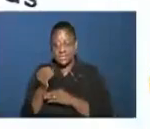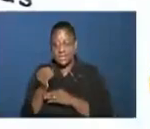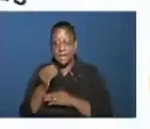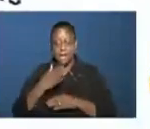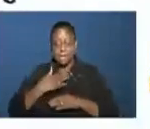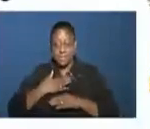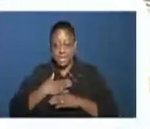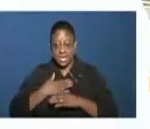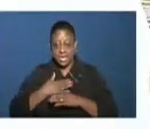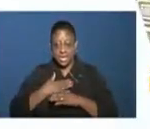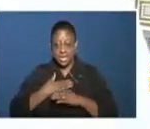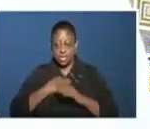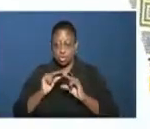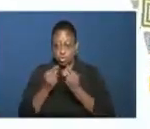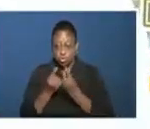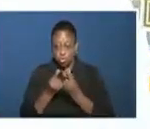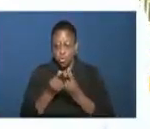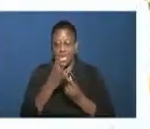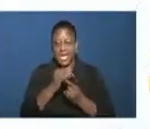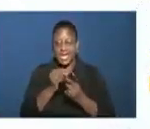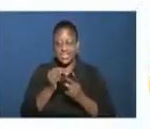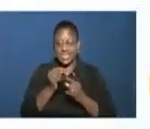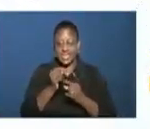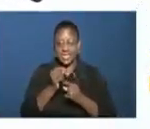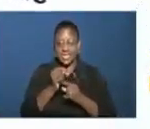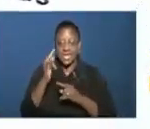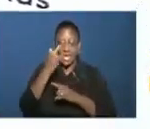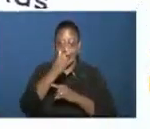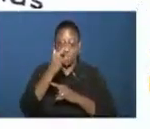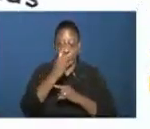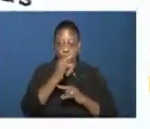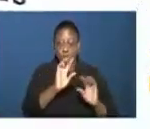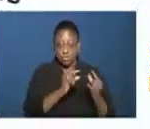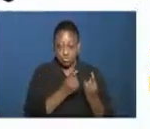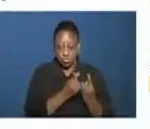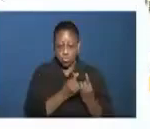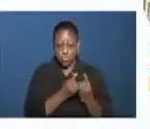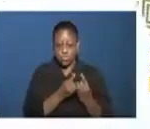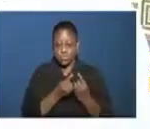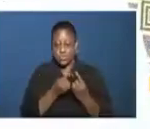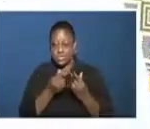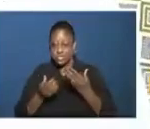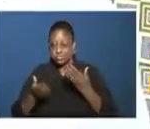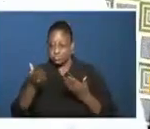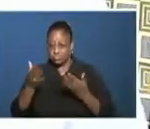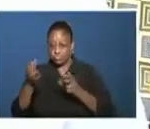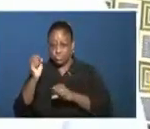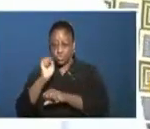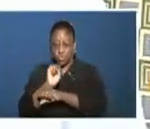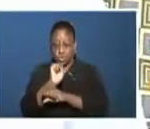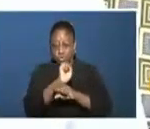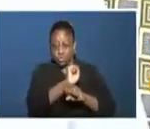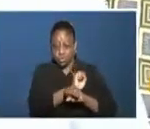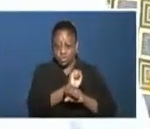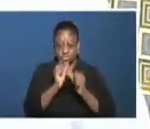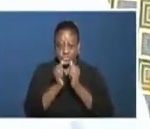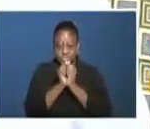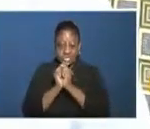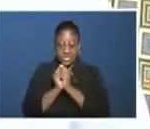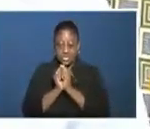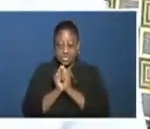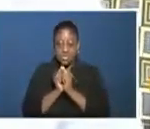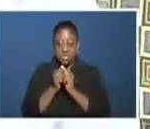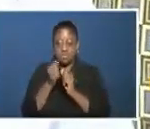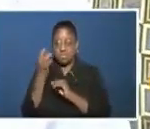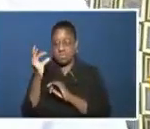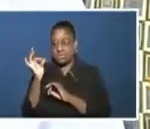my administration and the airport authority to negotiate an agreement and get one in place over the last